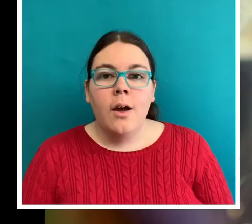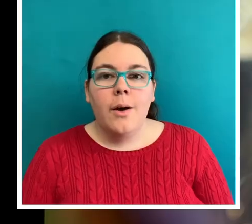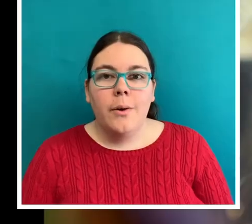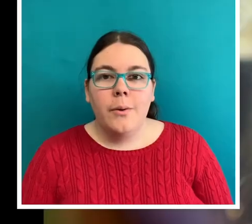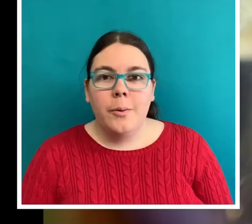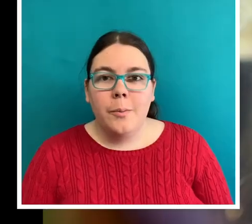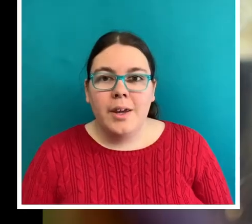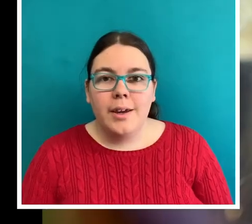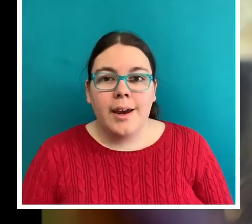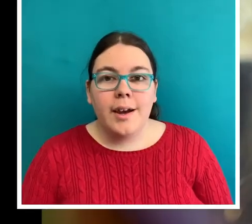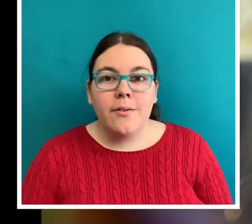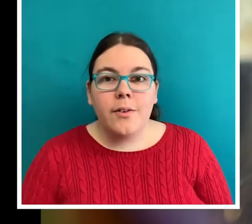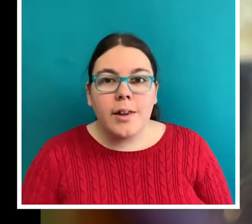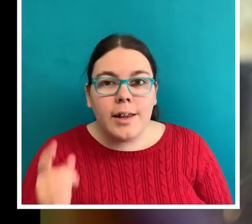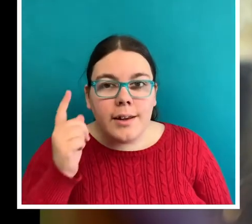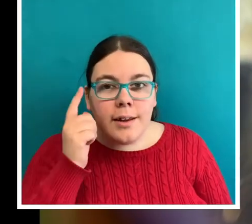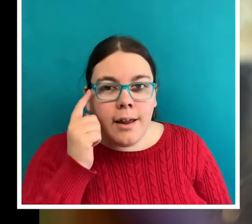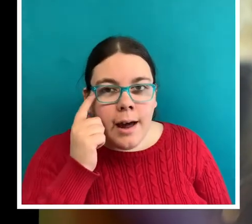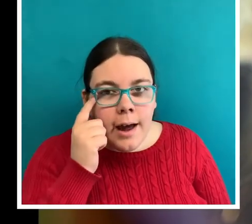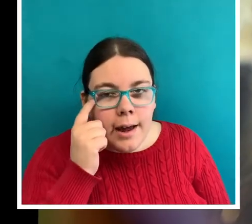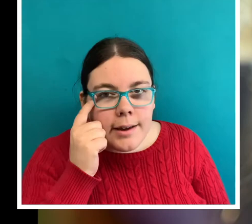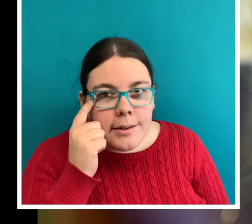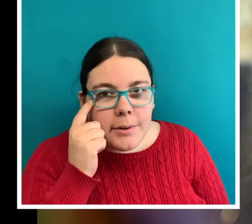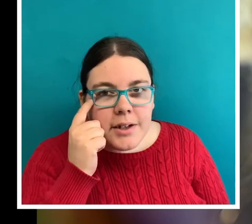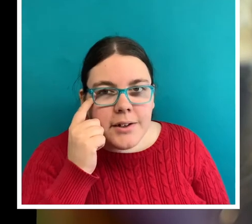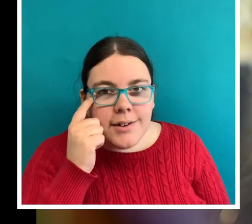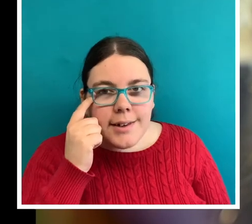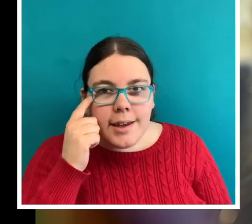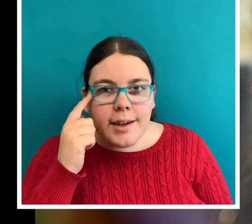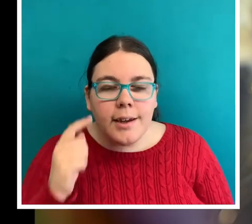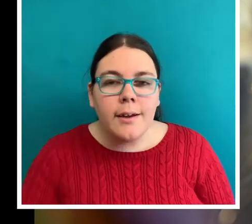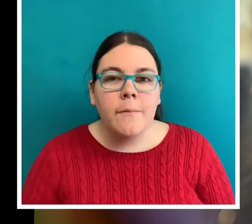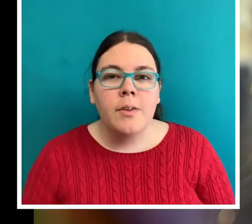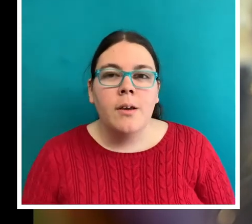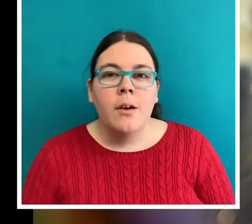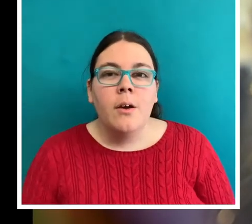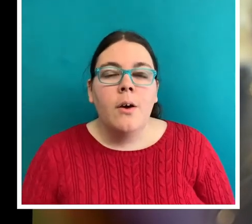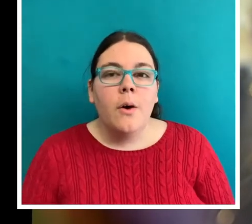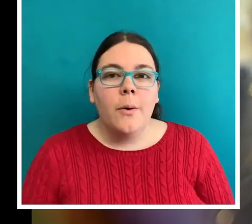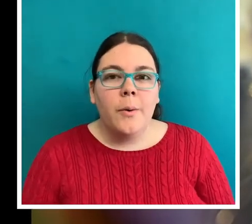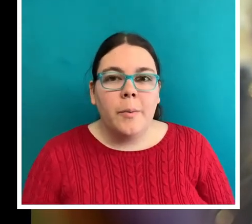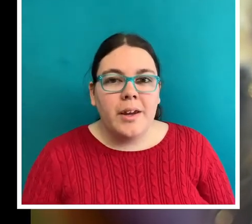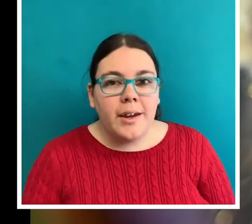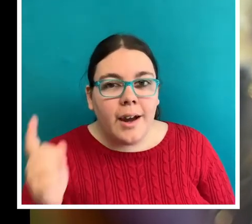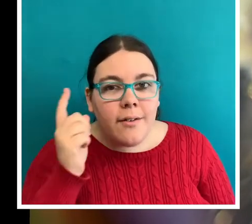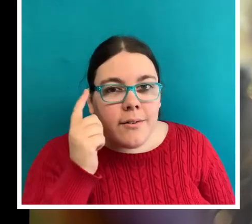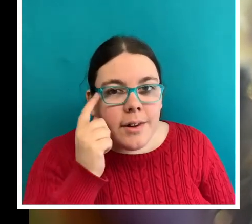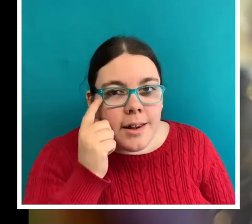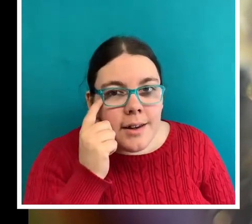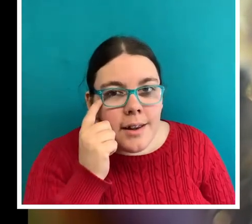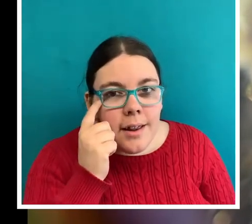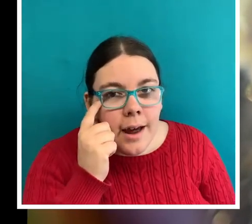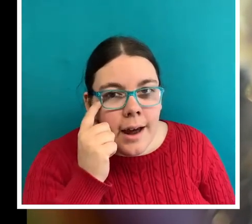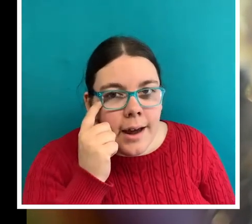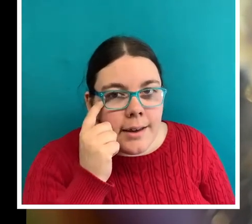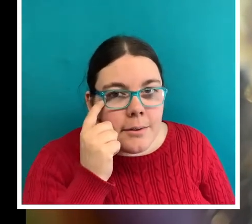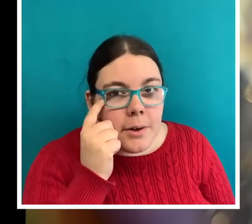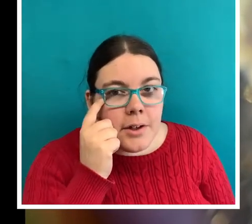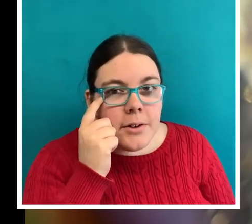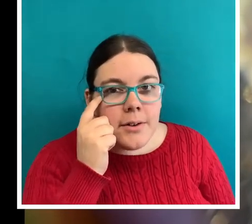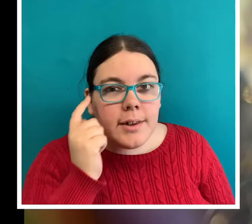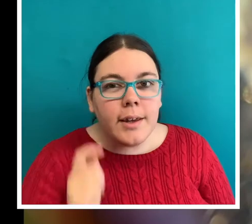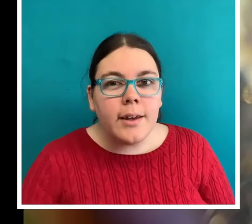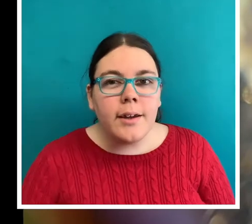oh be careful little eyes what you see oh be careful little eyes